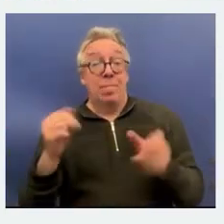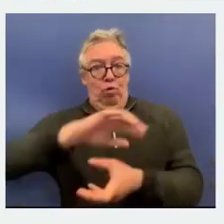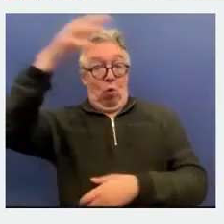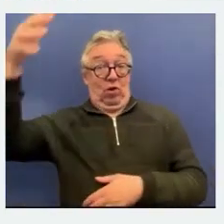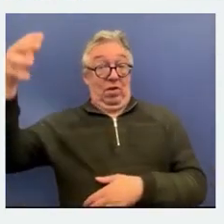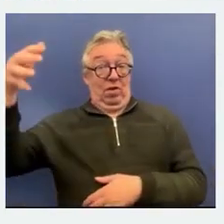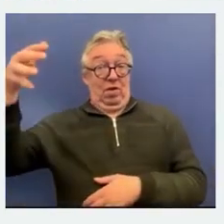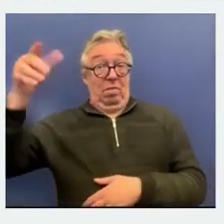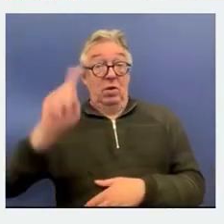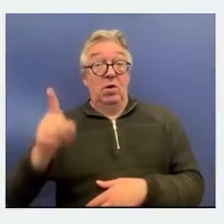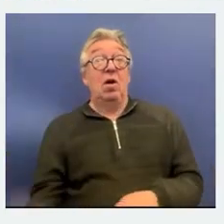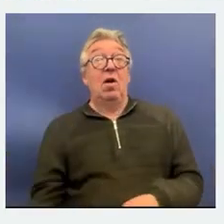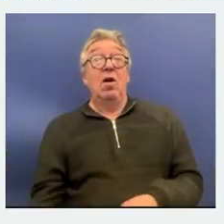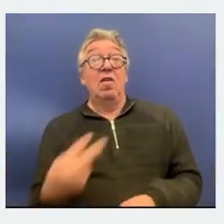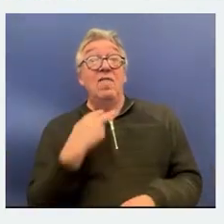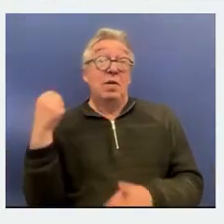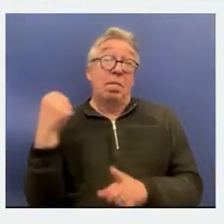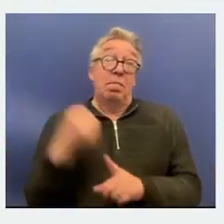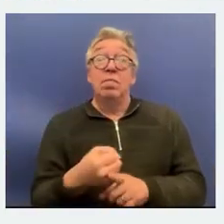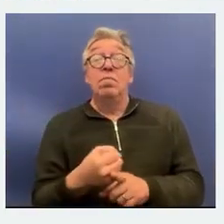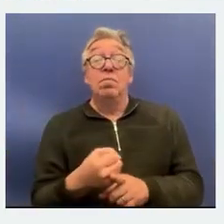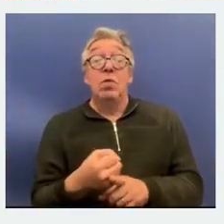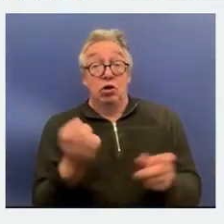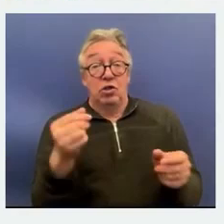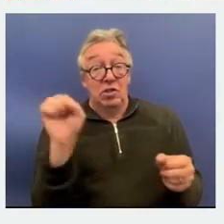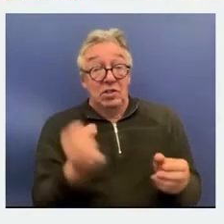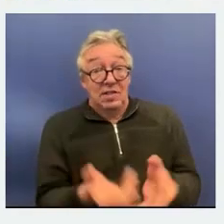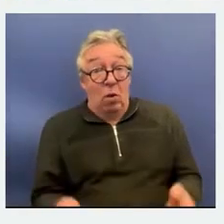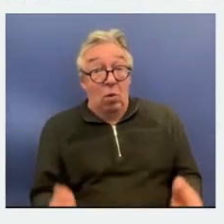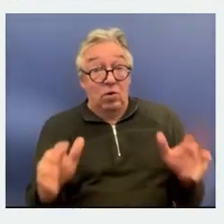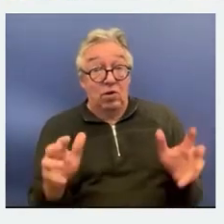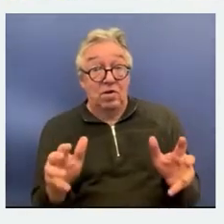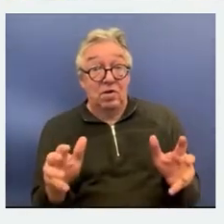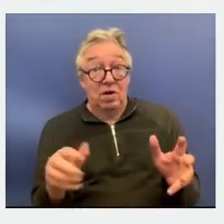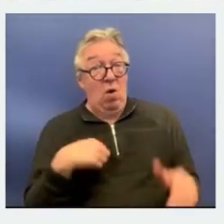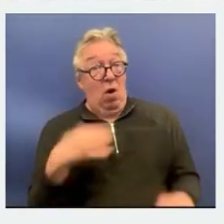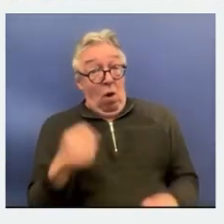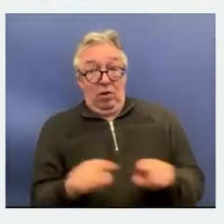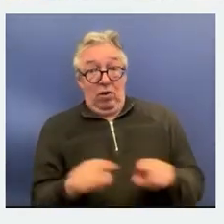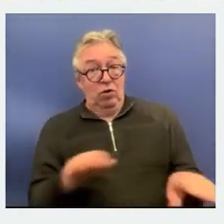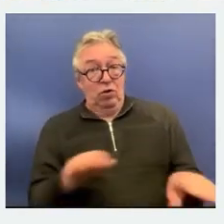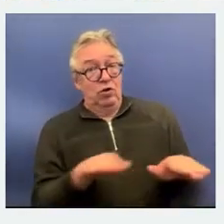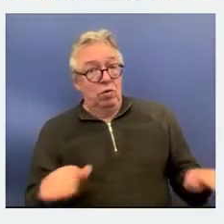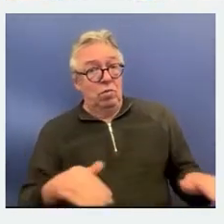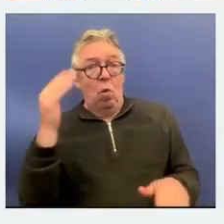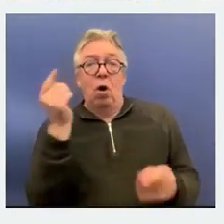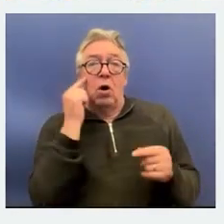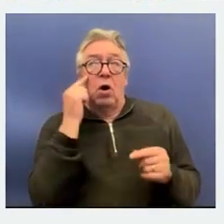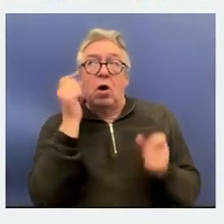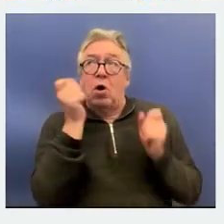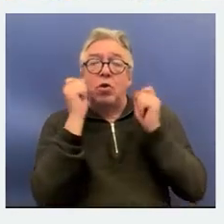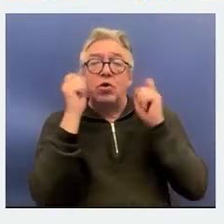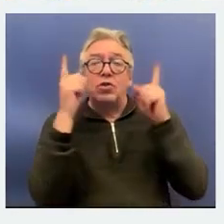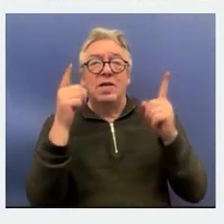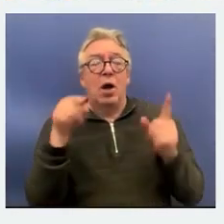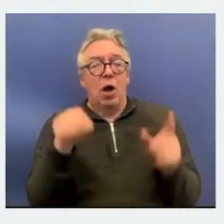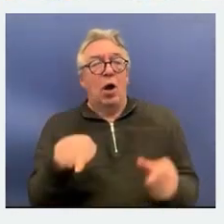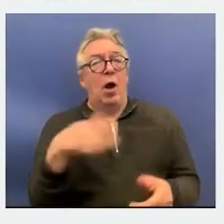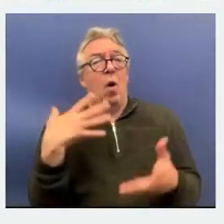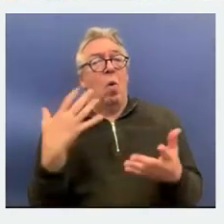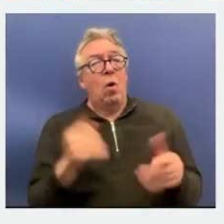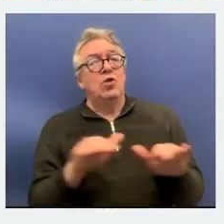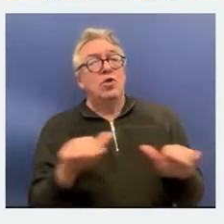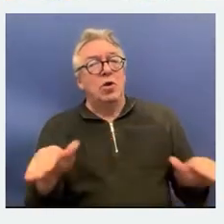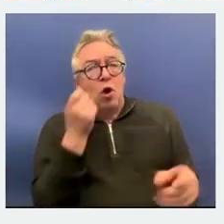to raise this awareness and to sensitize kids on this and to make sure that they see the global perspective of the climate crisis that we